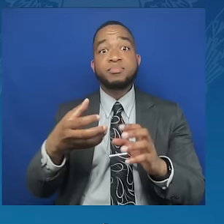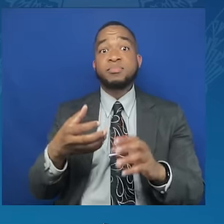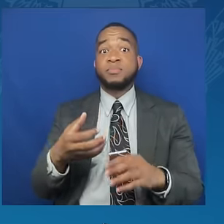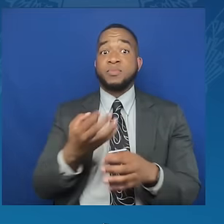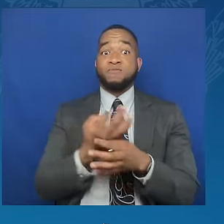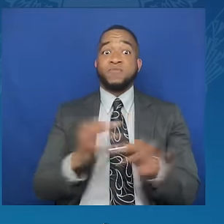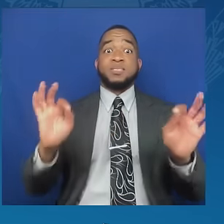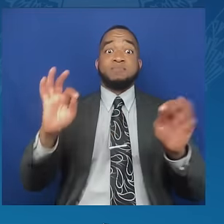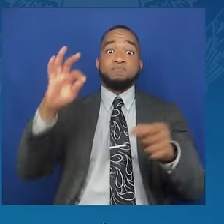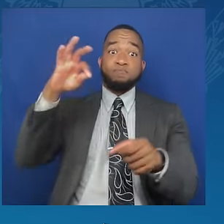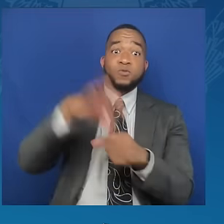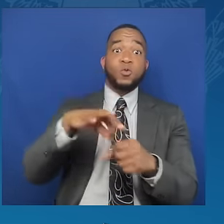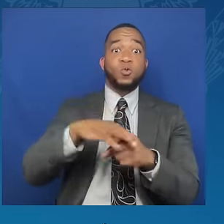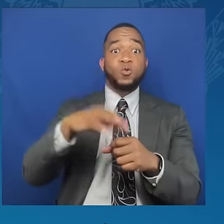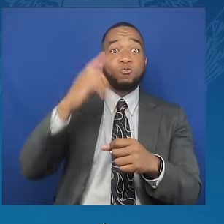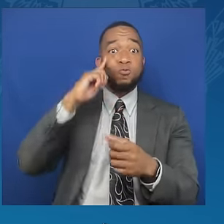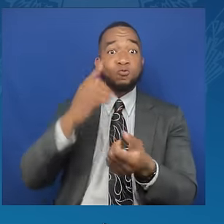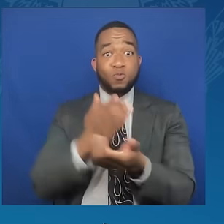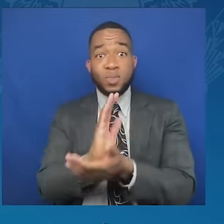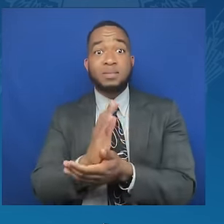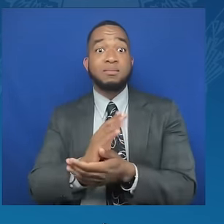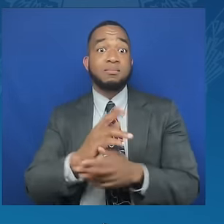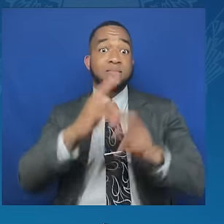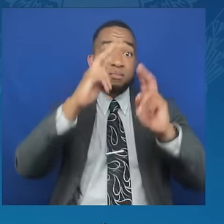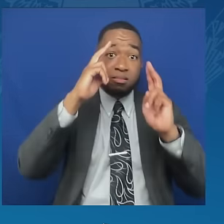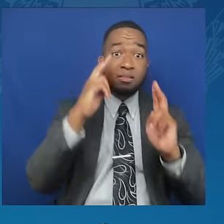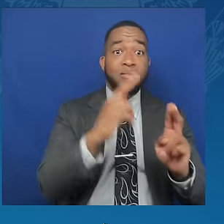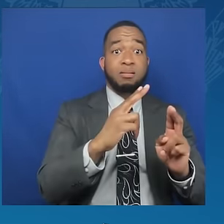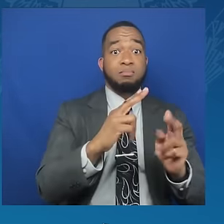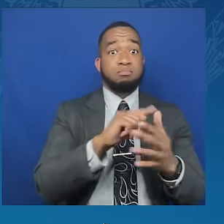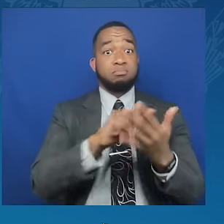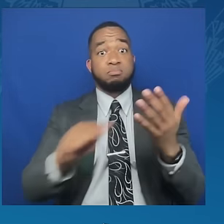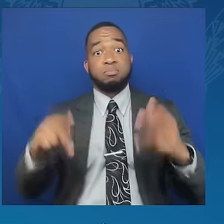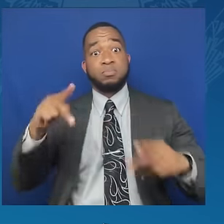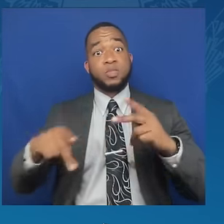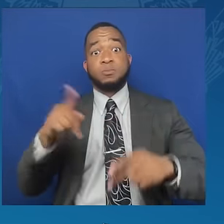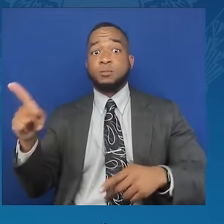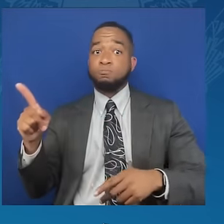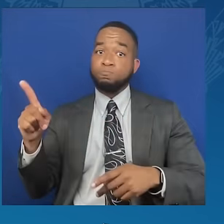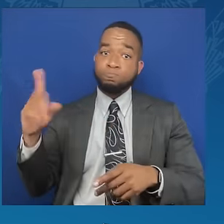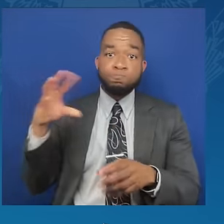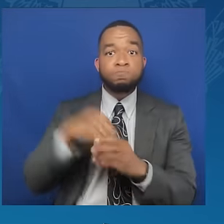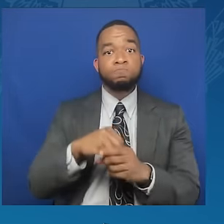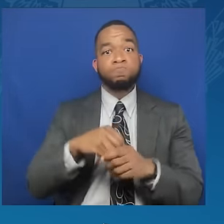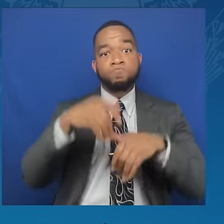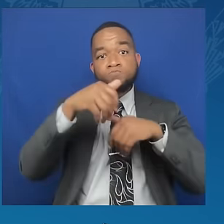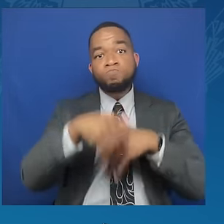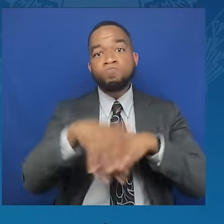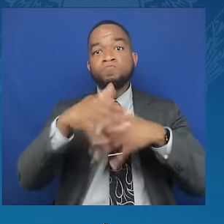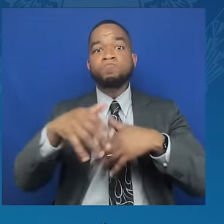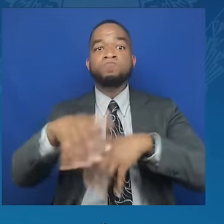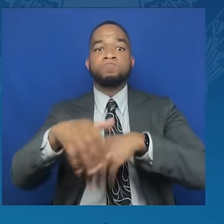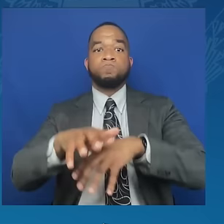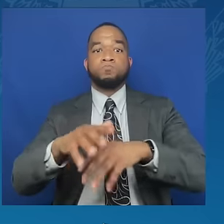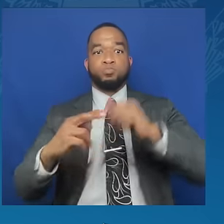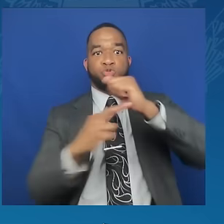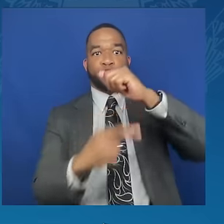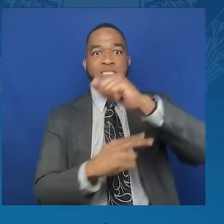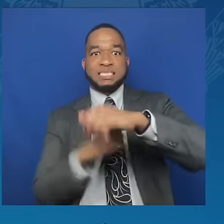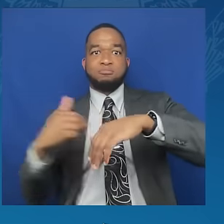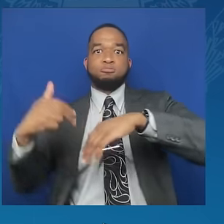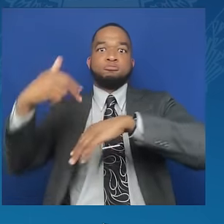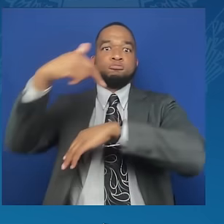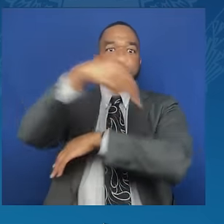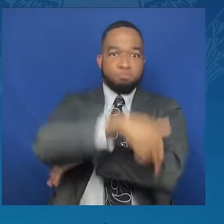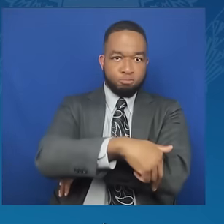all those who crossed this bridge, President Biden and I will continue to demand that the United States Congress pass the Freedom